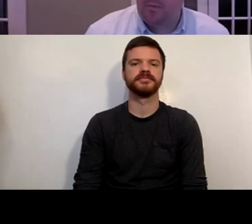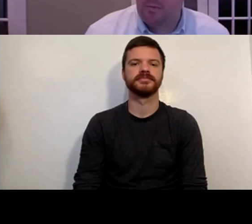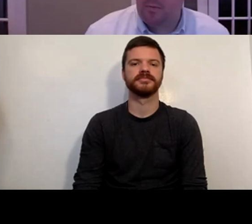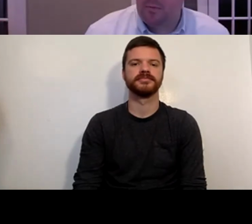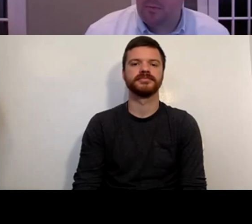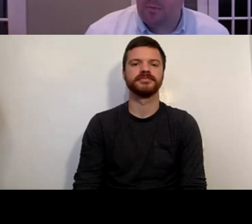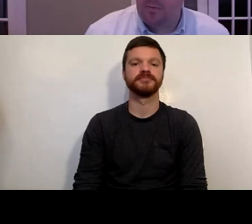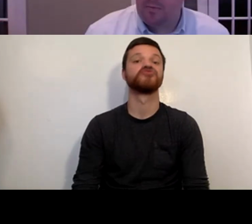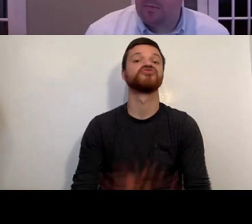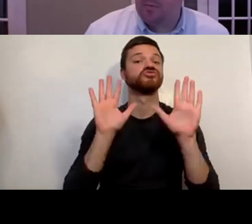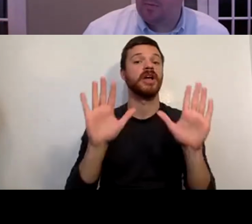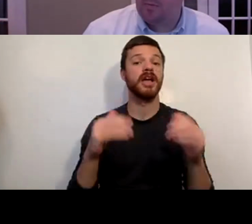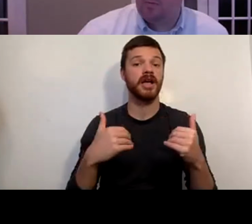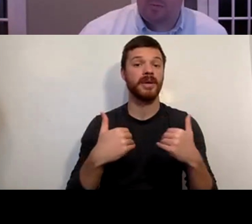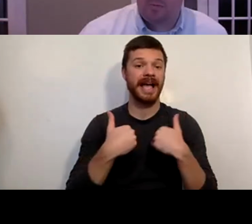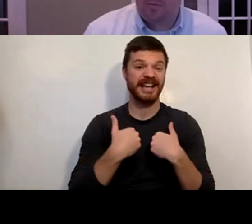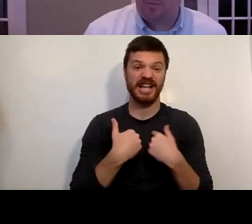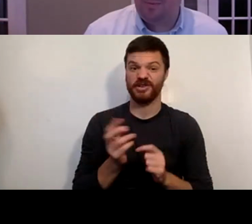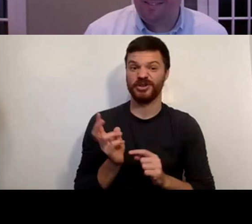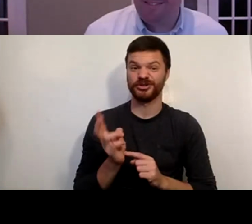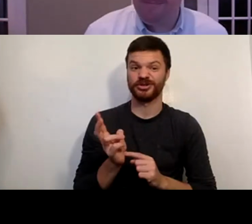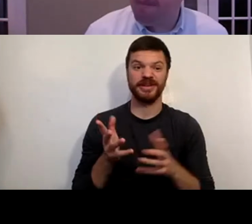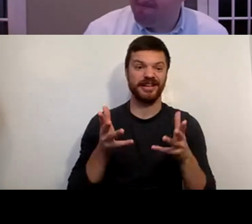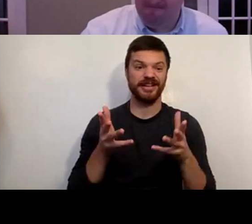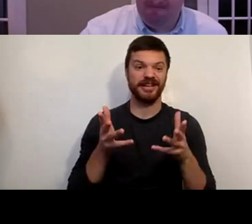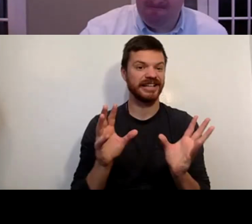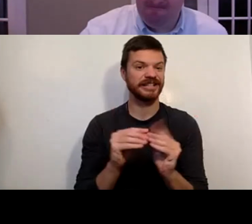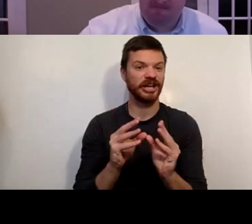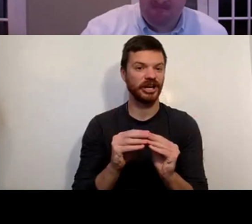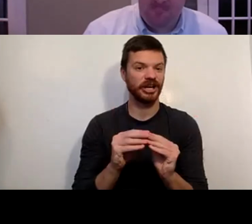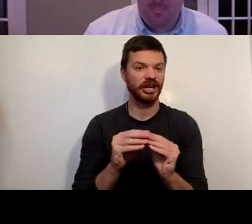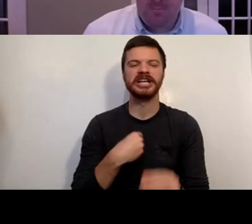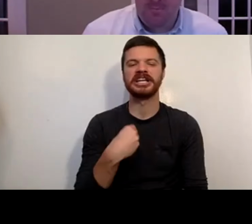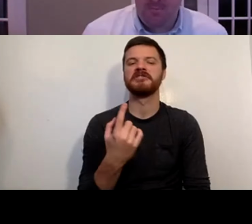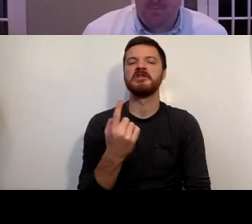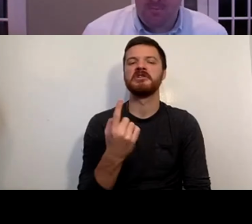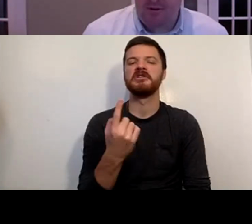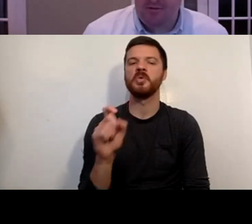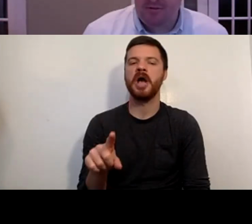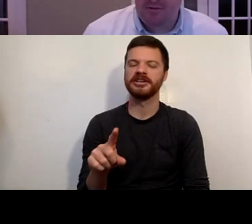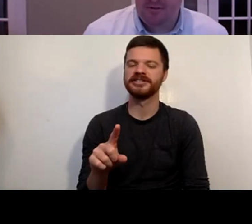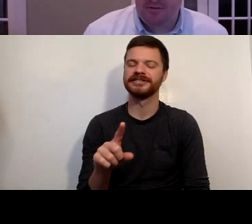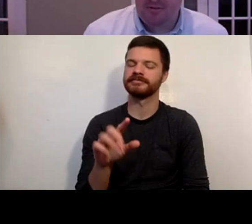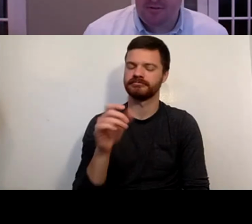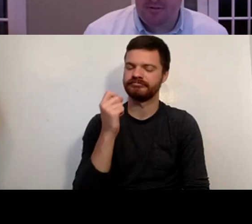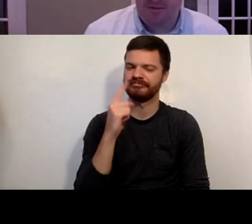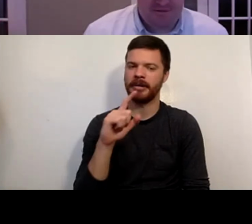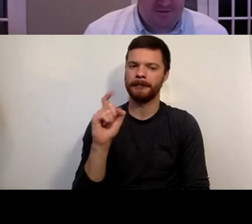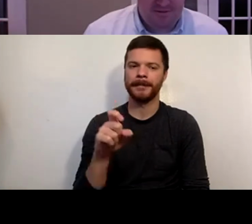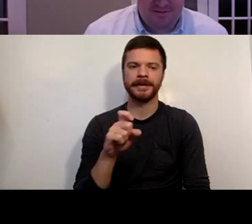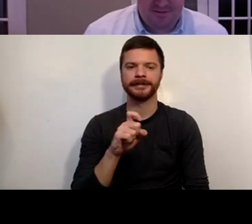Great. So we have 2 minutes left in the session. So I'll give you one more question, but it's going to have to be a